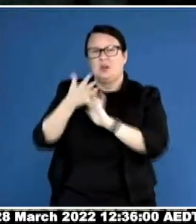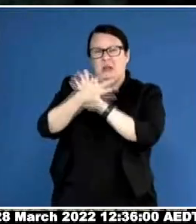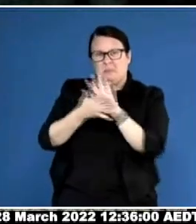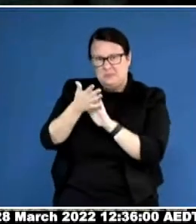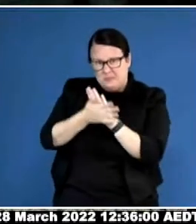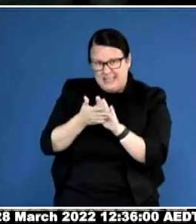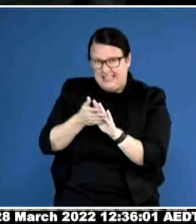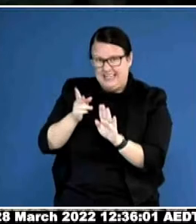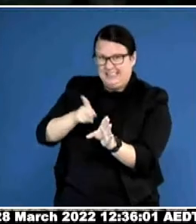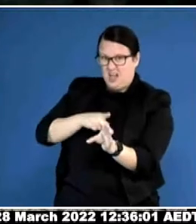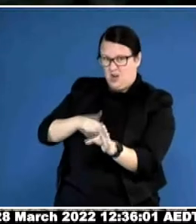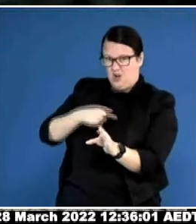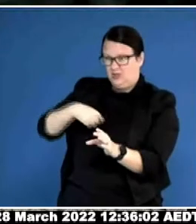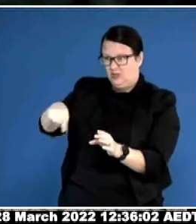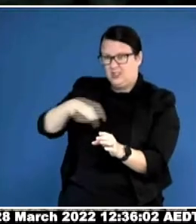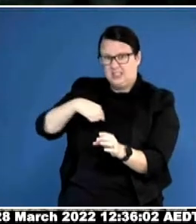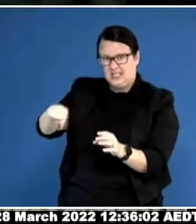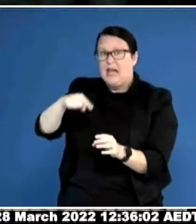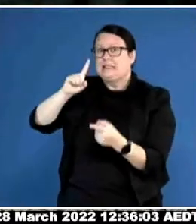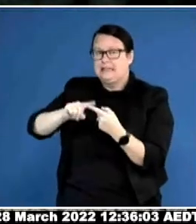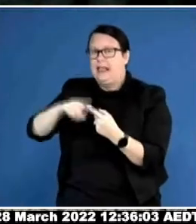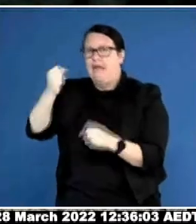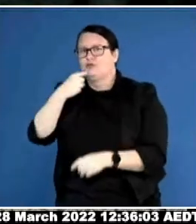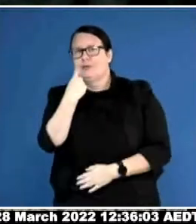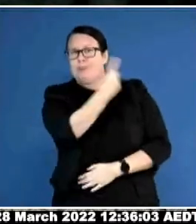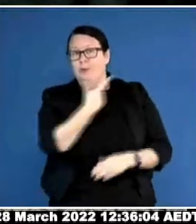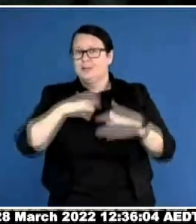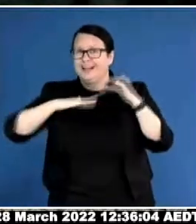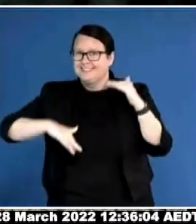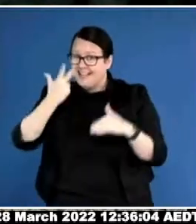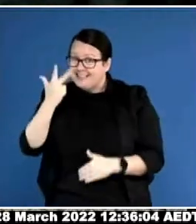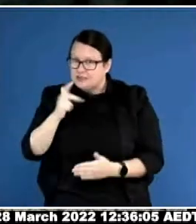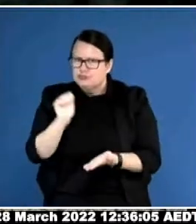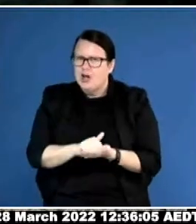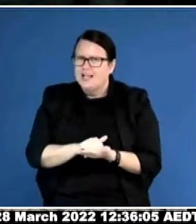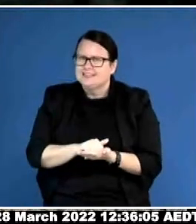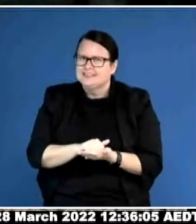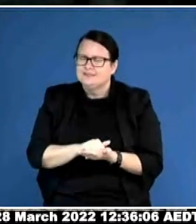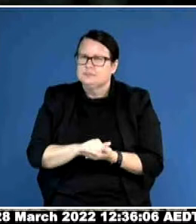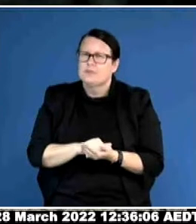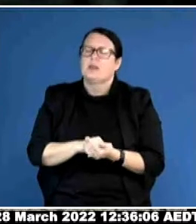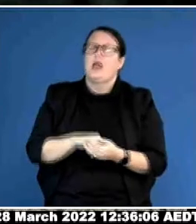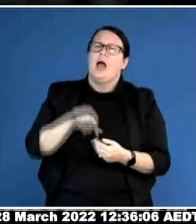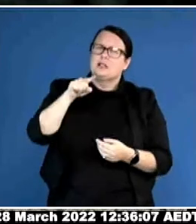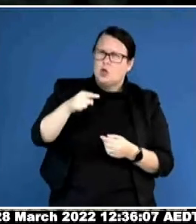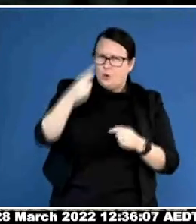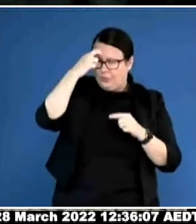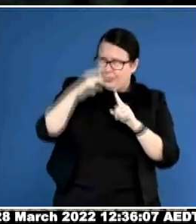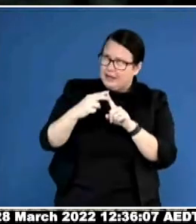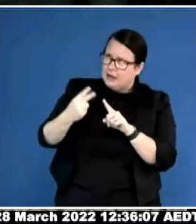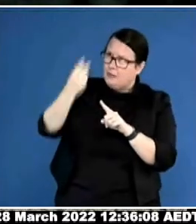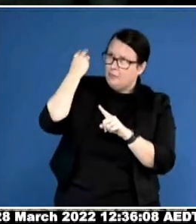psychiatrist, there would have been mandatory reporting. And you've, again, looked back on that time